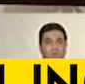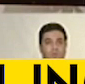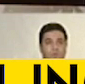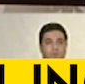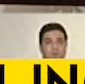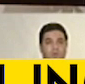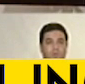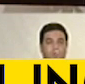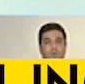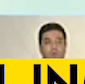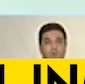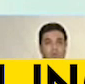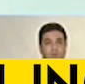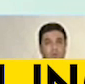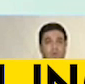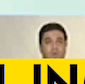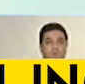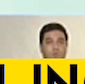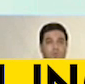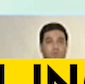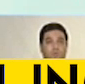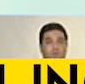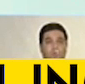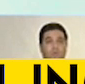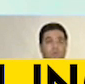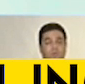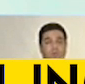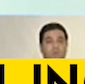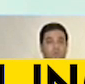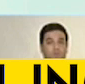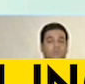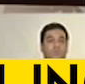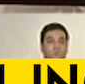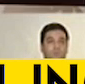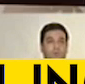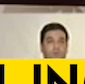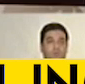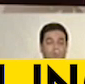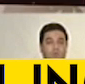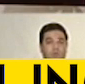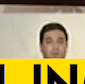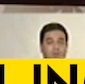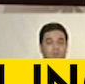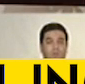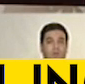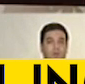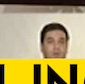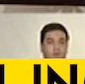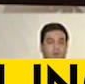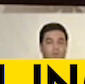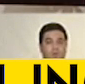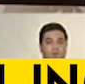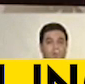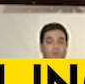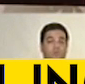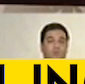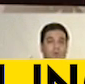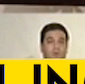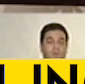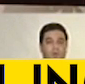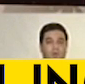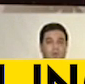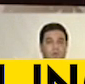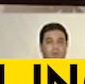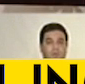ta'limiy mazmunda yoziladi degan edik. Bu ruboylarda ham siz guvohi bo'lib turibsizki, ichida bir qahramon yoritiladi. Bu hammasi hasrat